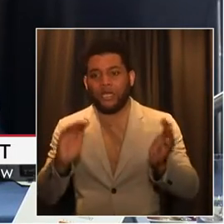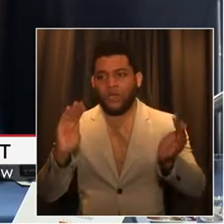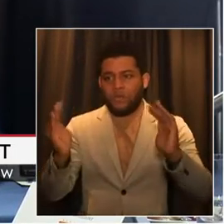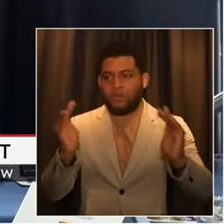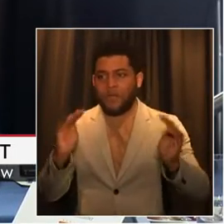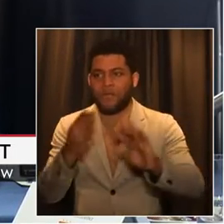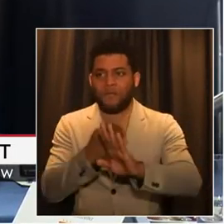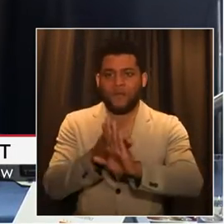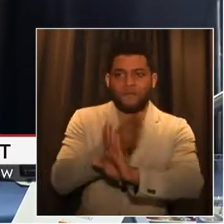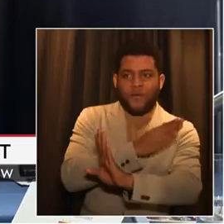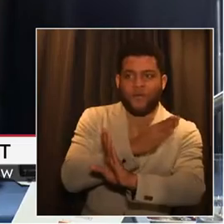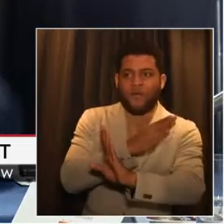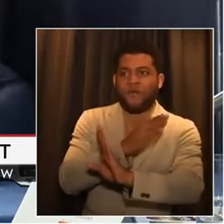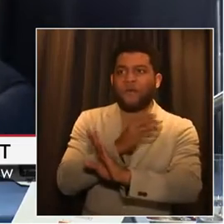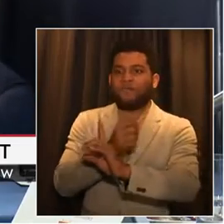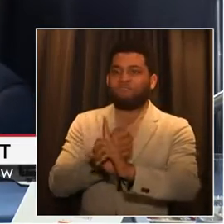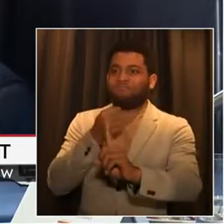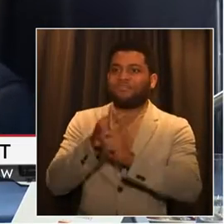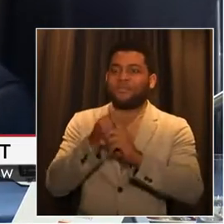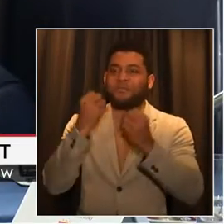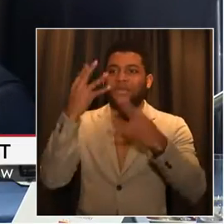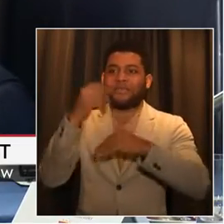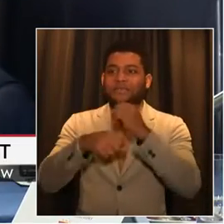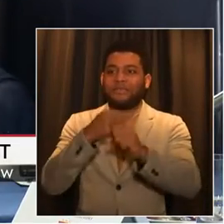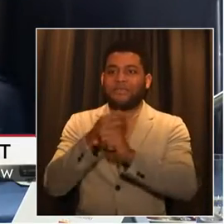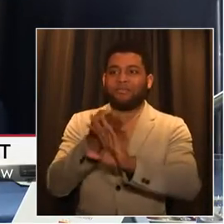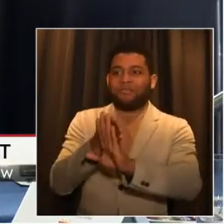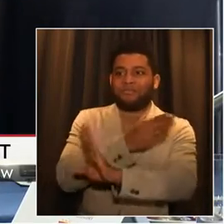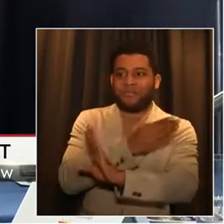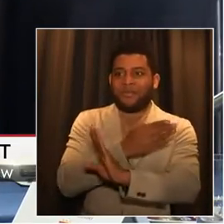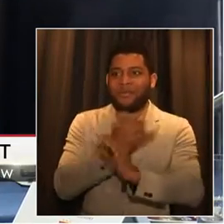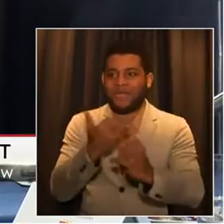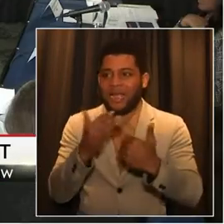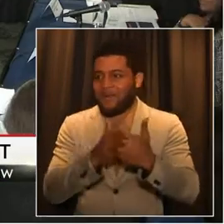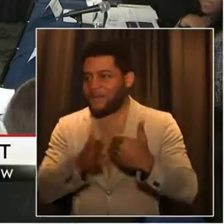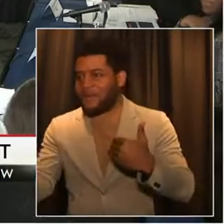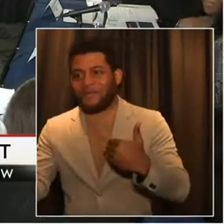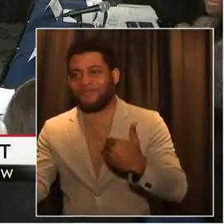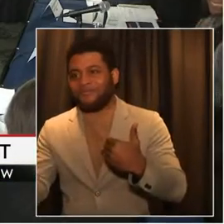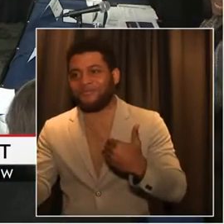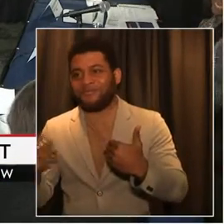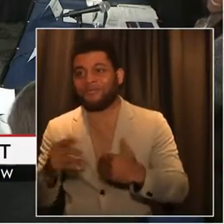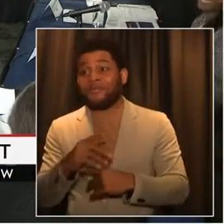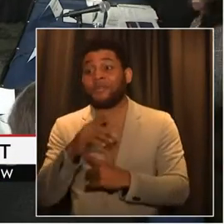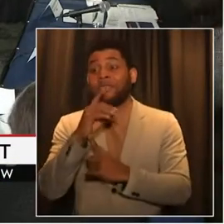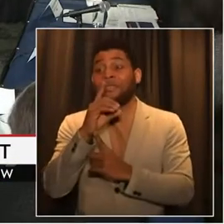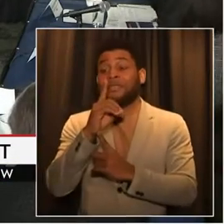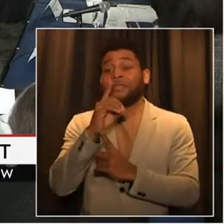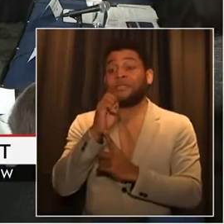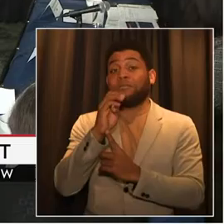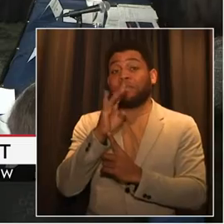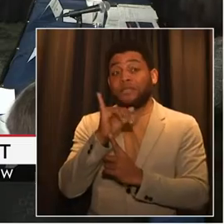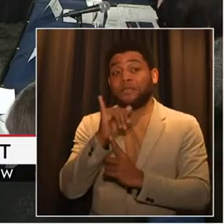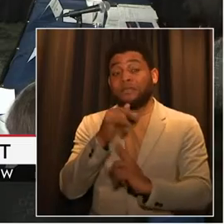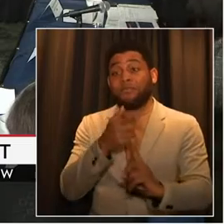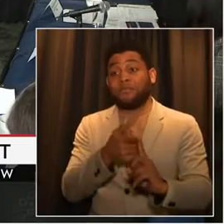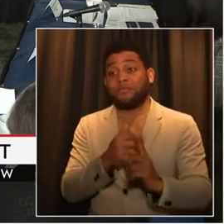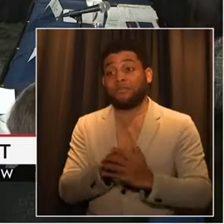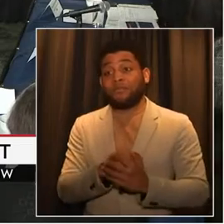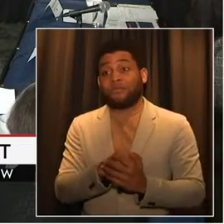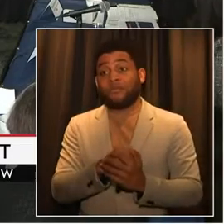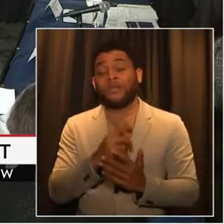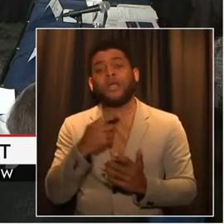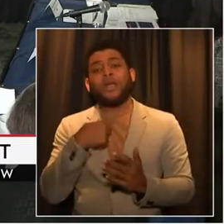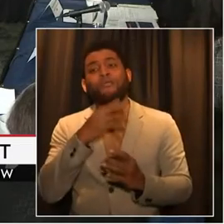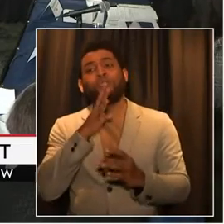decades. Jody or Debbie, if you want to respond. So I did mention that we have a Big Ideas Right. Roundtable,